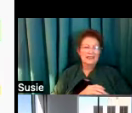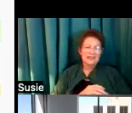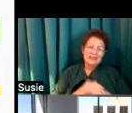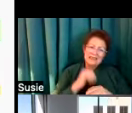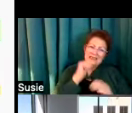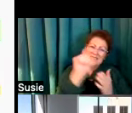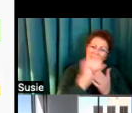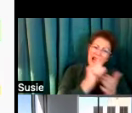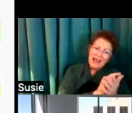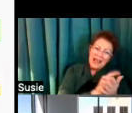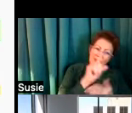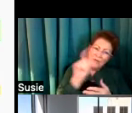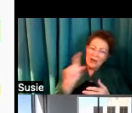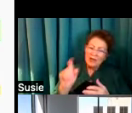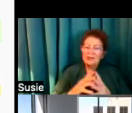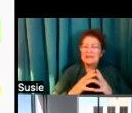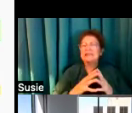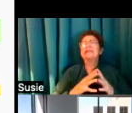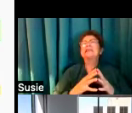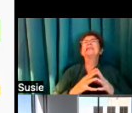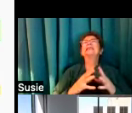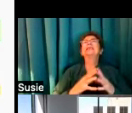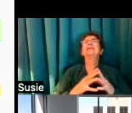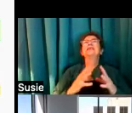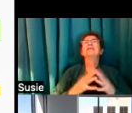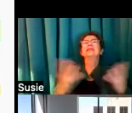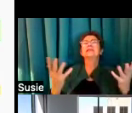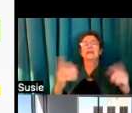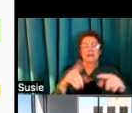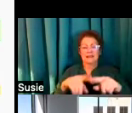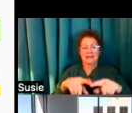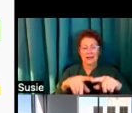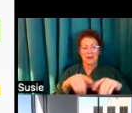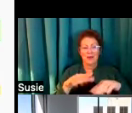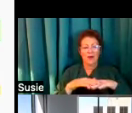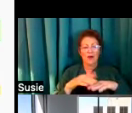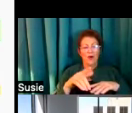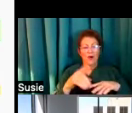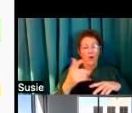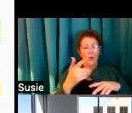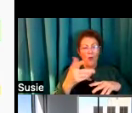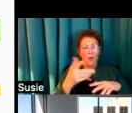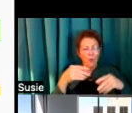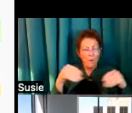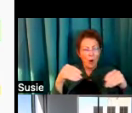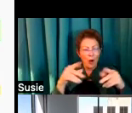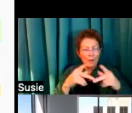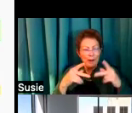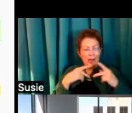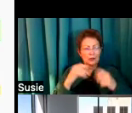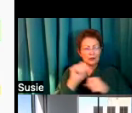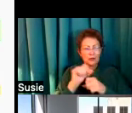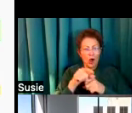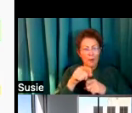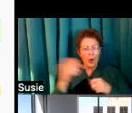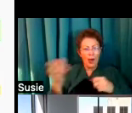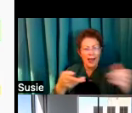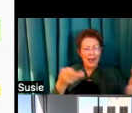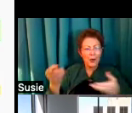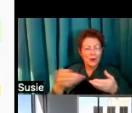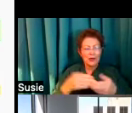question. It's really depends on the marketplace you're operating in and the job you're hiring for, right?